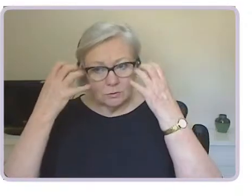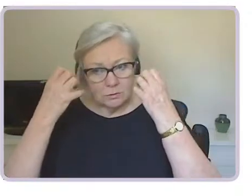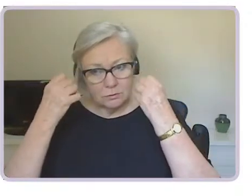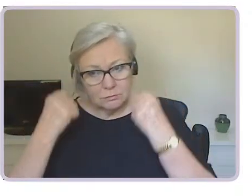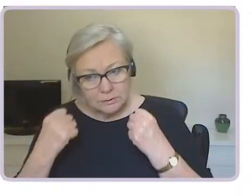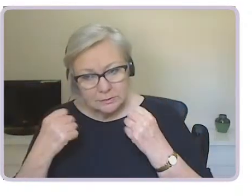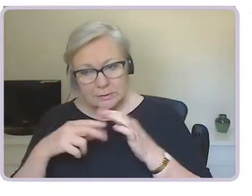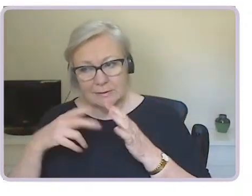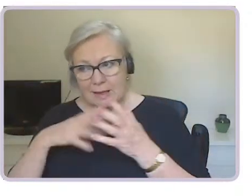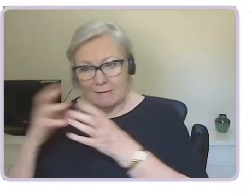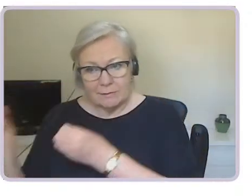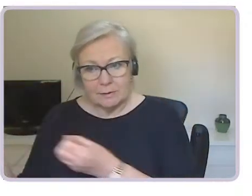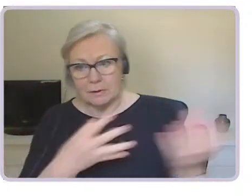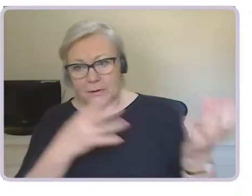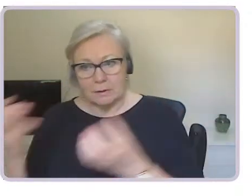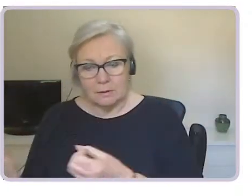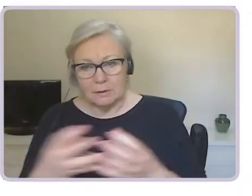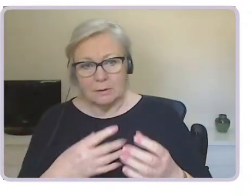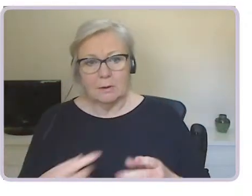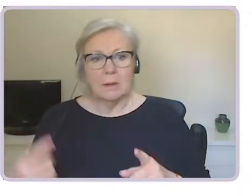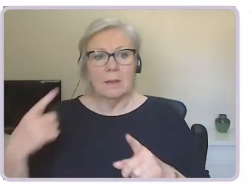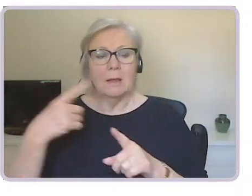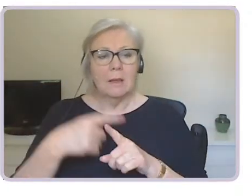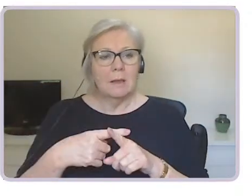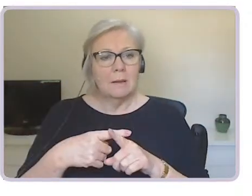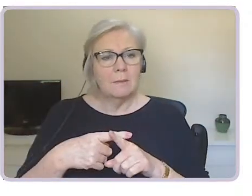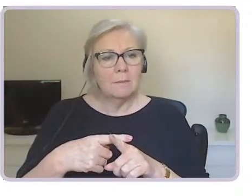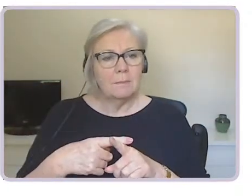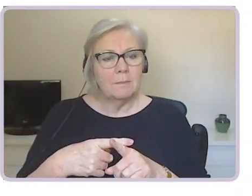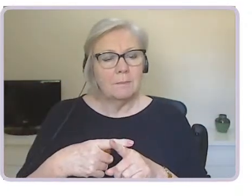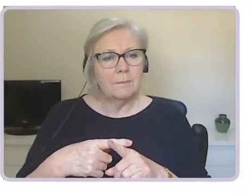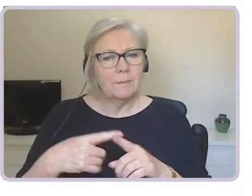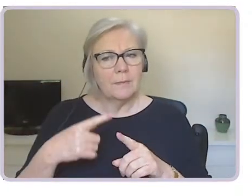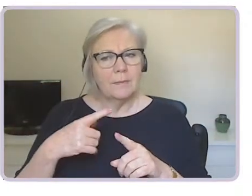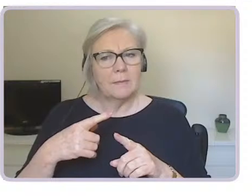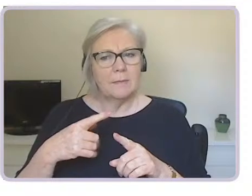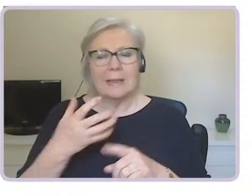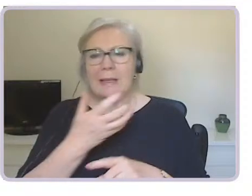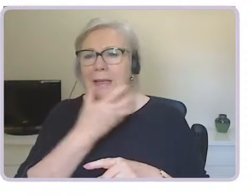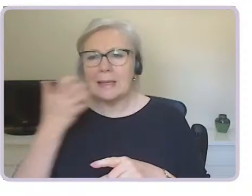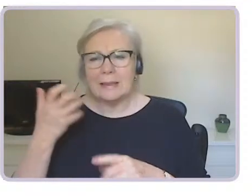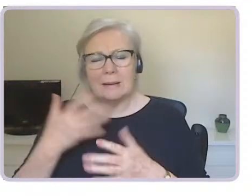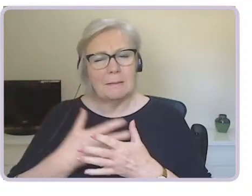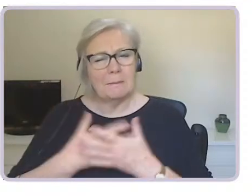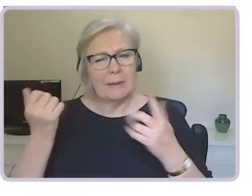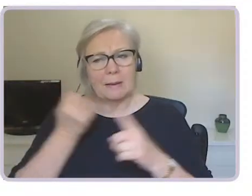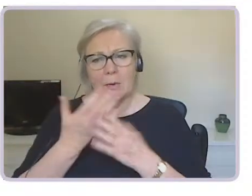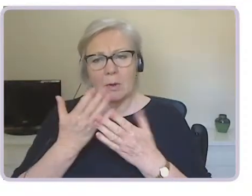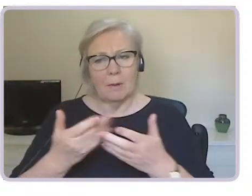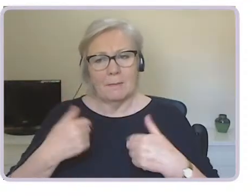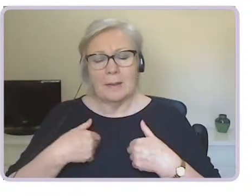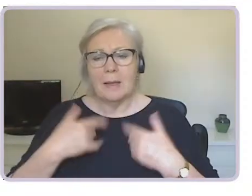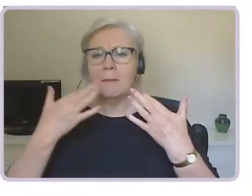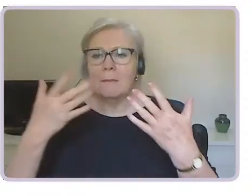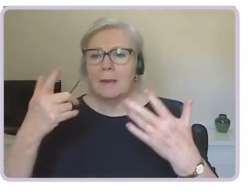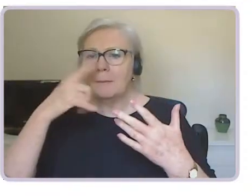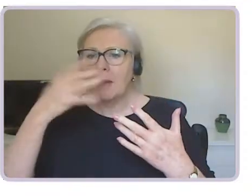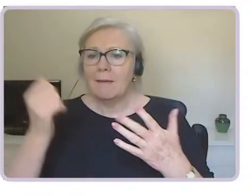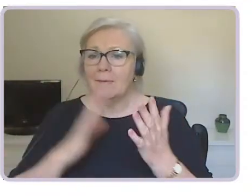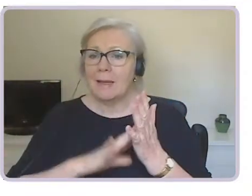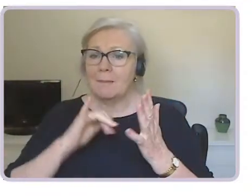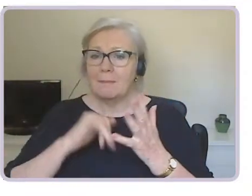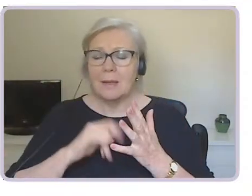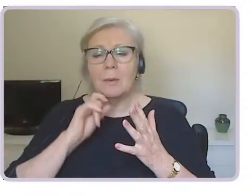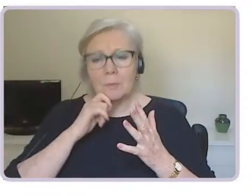And also heat is a major issue for me, and many people with MS might agree